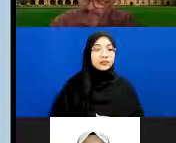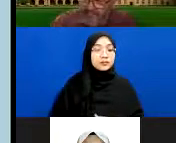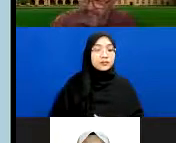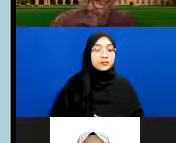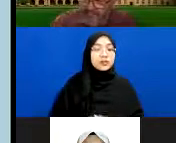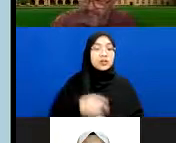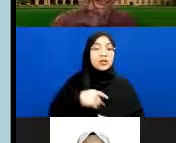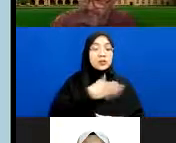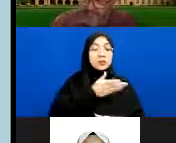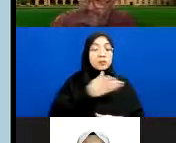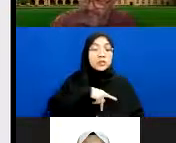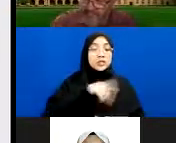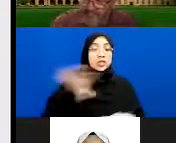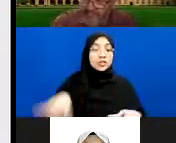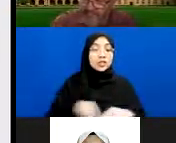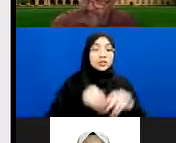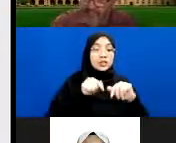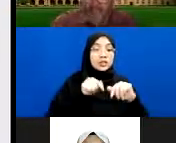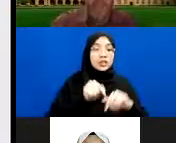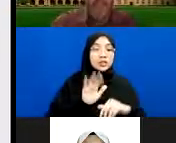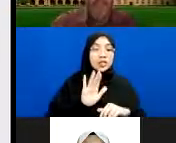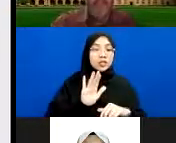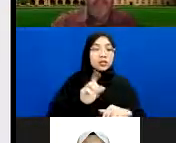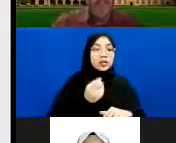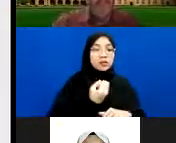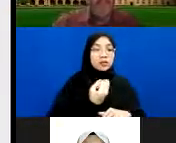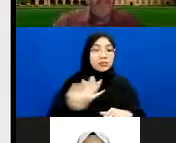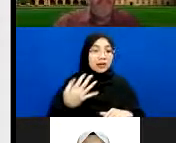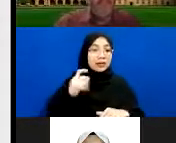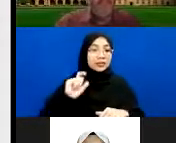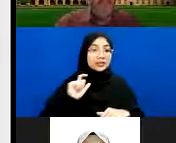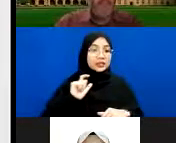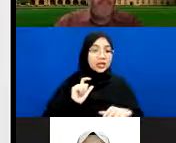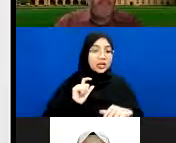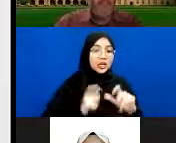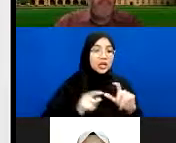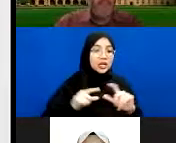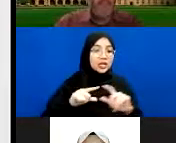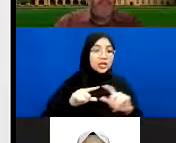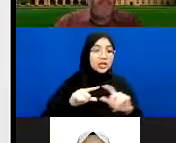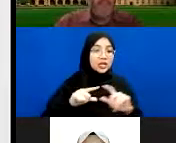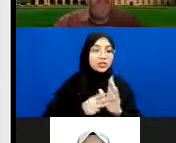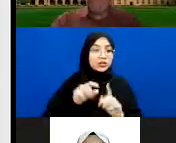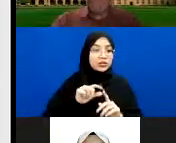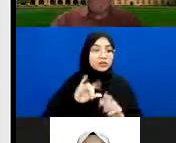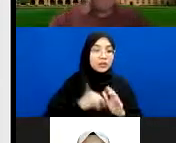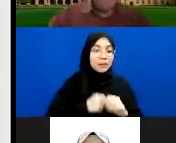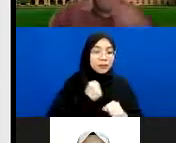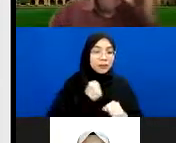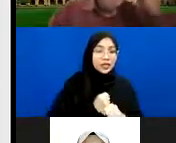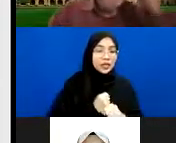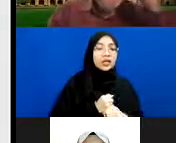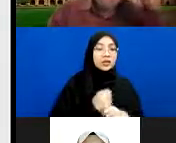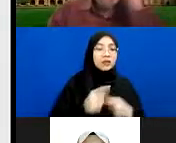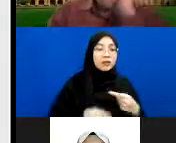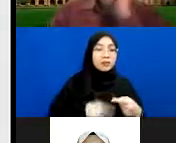The research will be recruited using certified sampling methods. The sample will consist of a